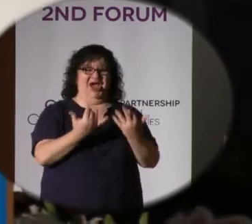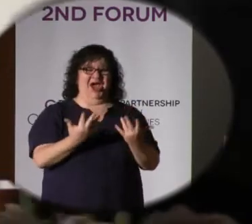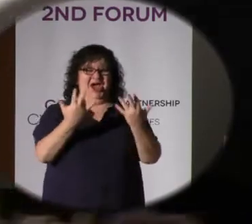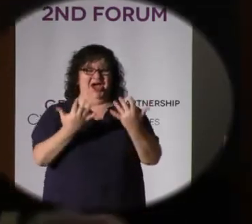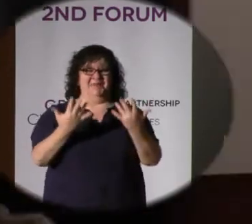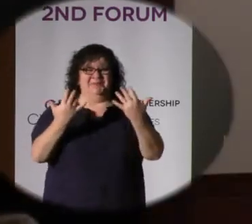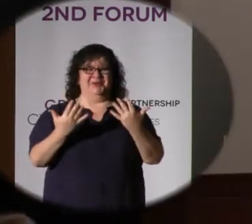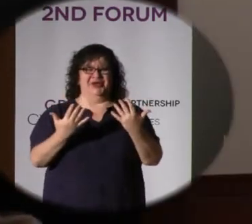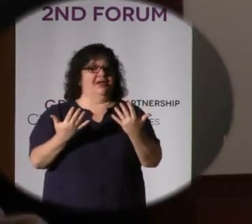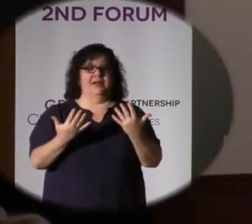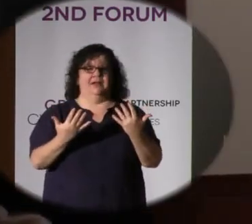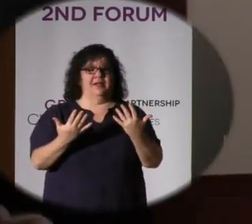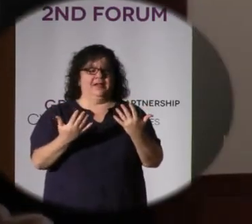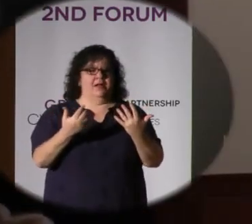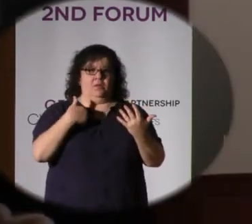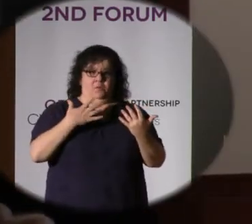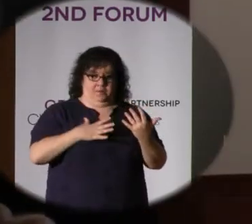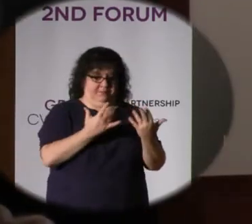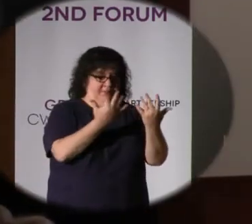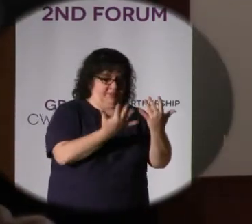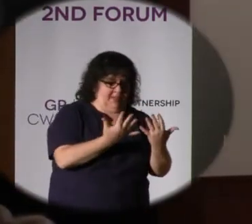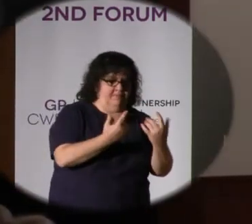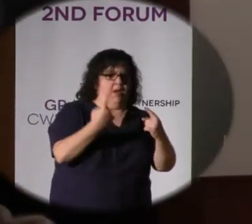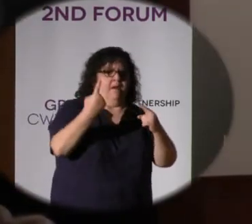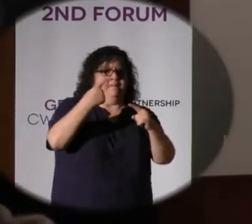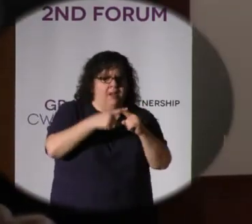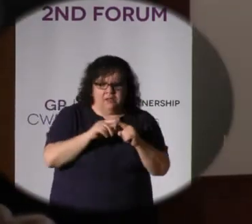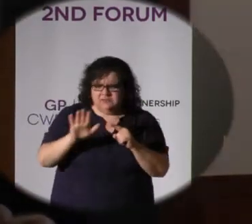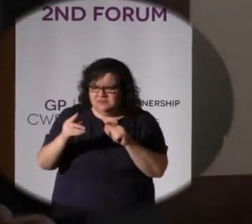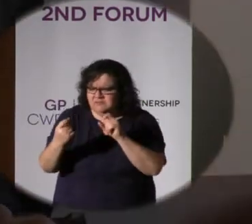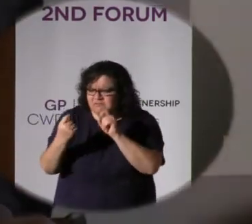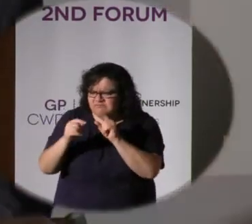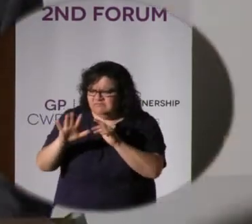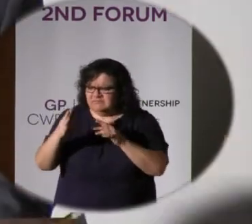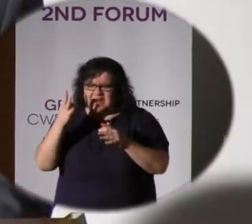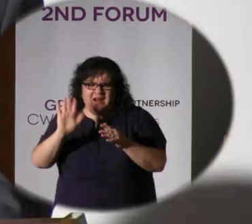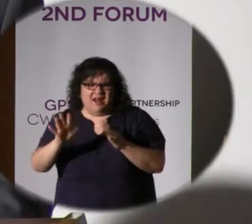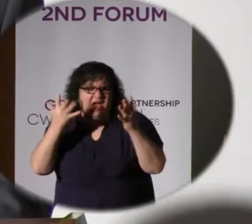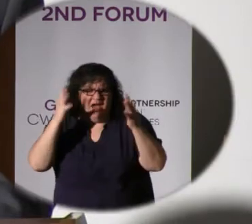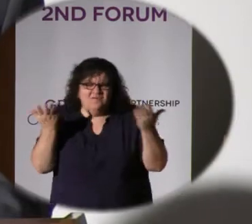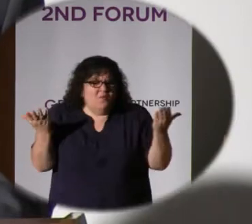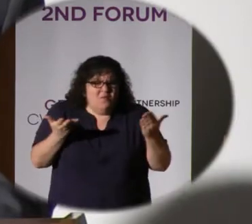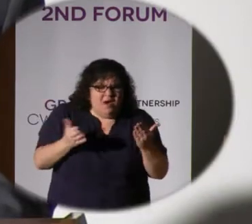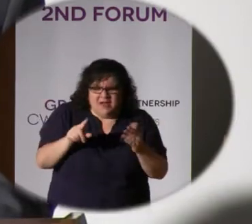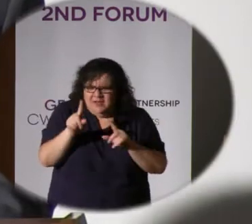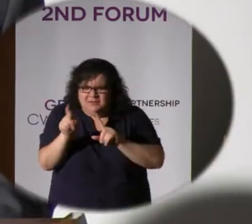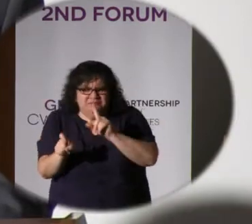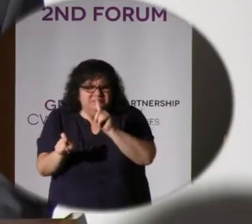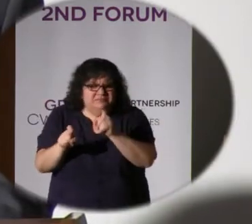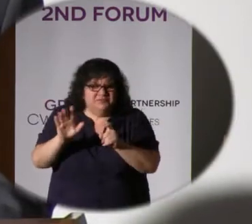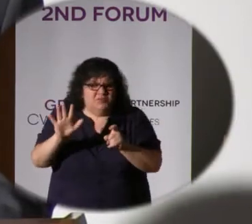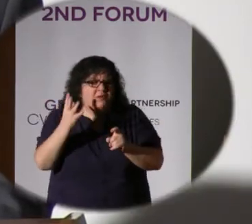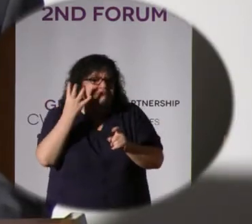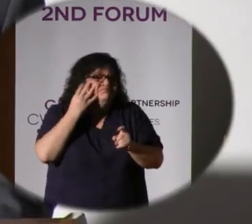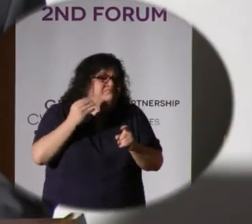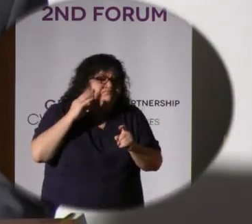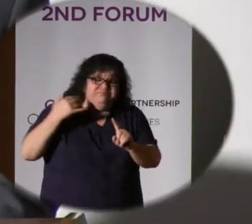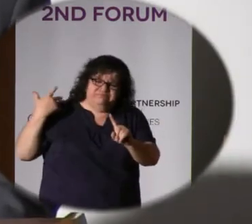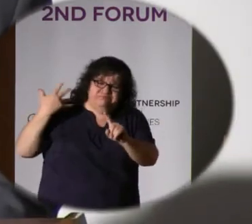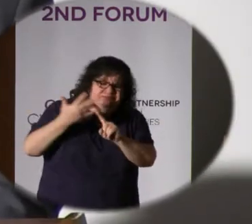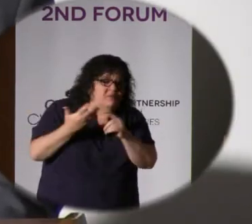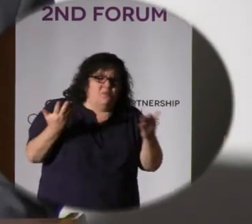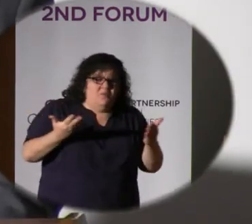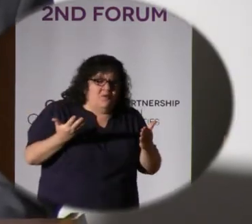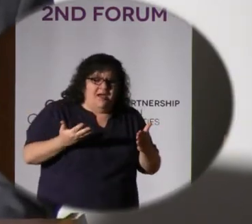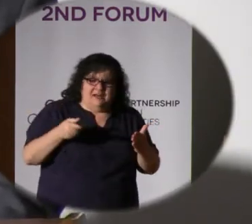from deprived groups and communities themselves, including people with disabilities. This will